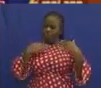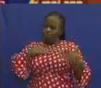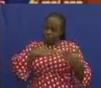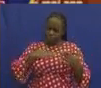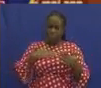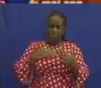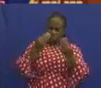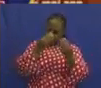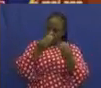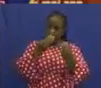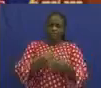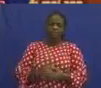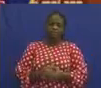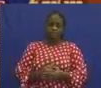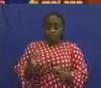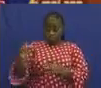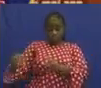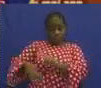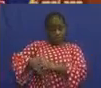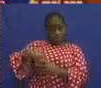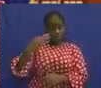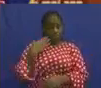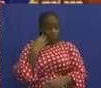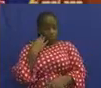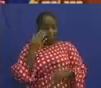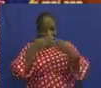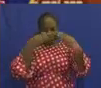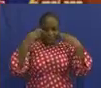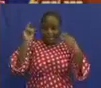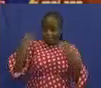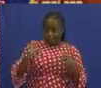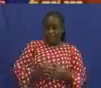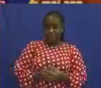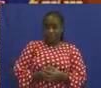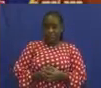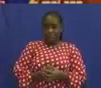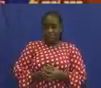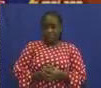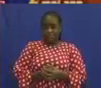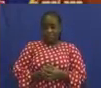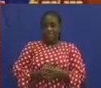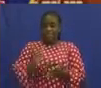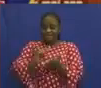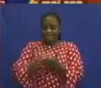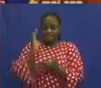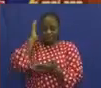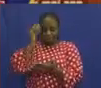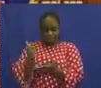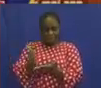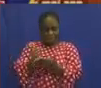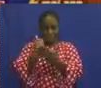diso. So free fear, Shamas no. And no, and a bad boy who